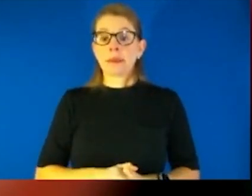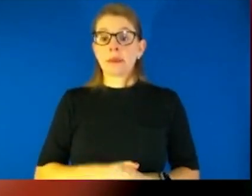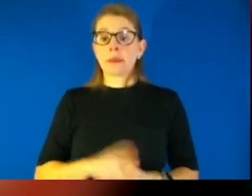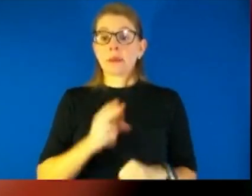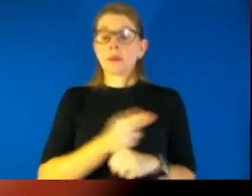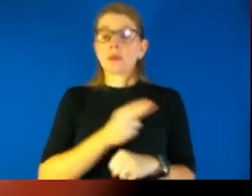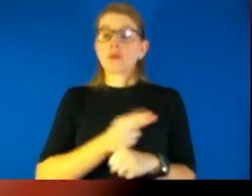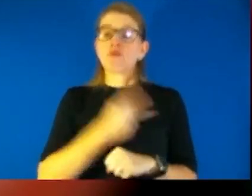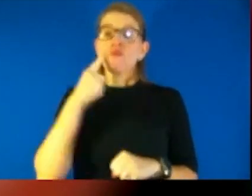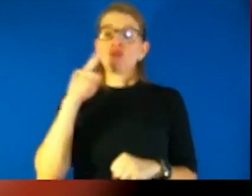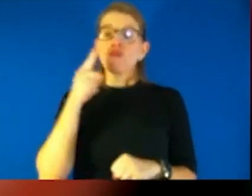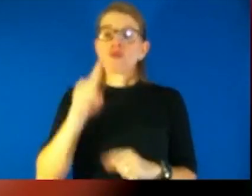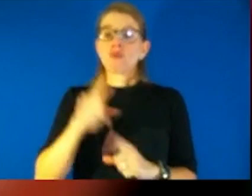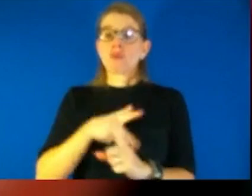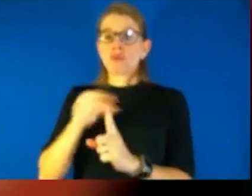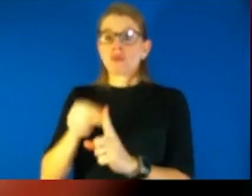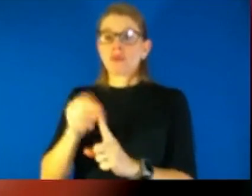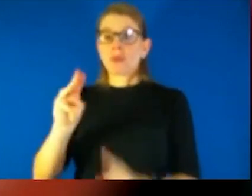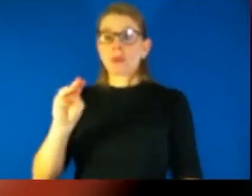used to vaccinate mink.